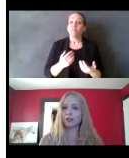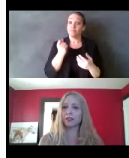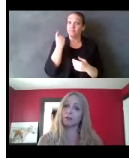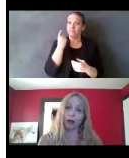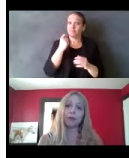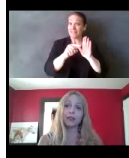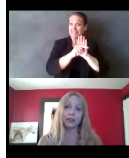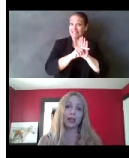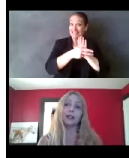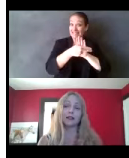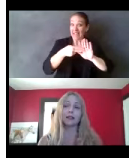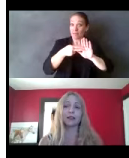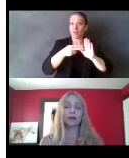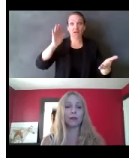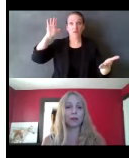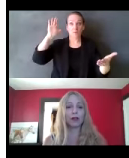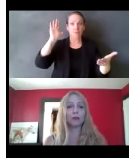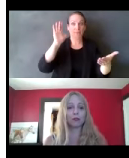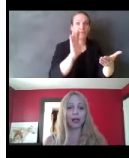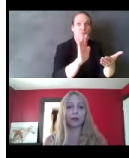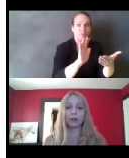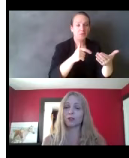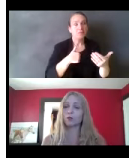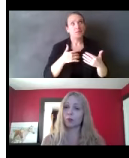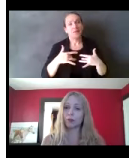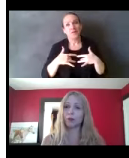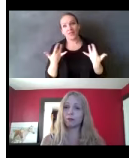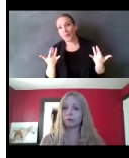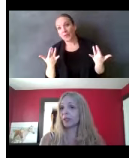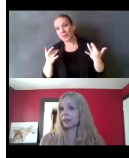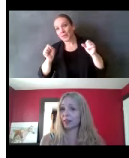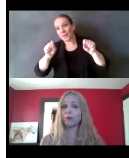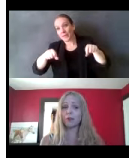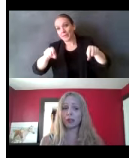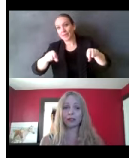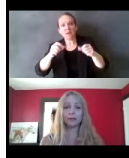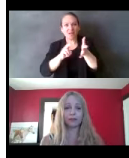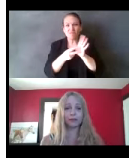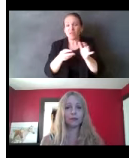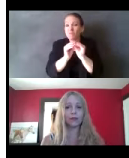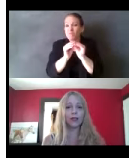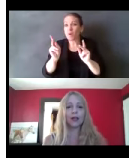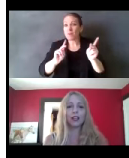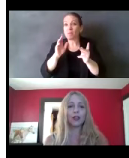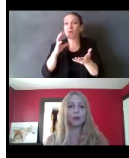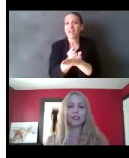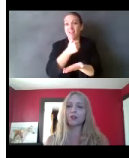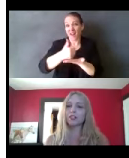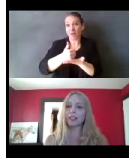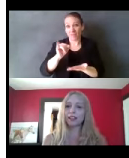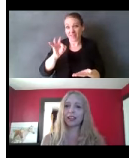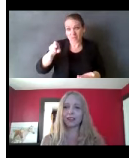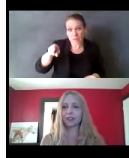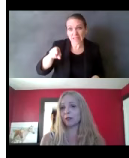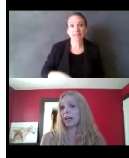many reasons, is rapidly declining. And I'm grateful for that, because more people can get the help that they need. You know, research